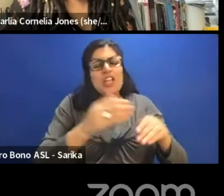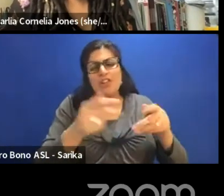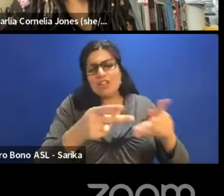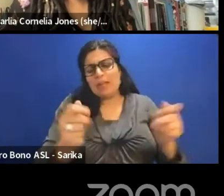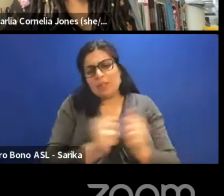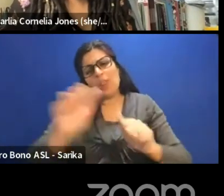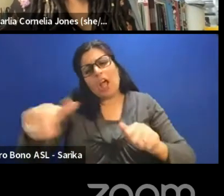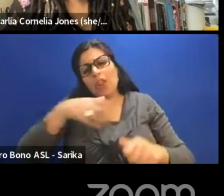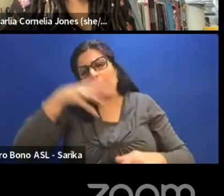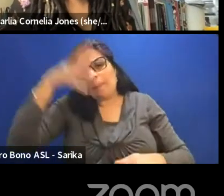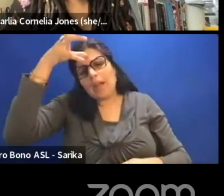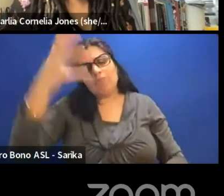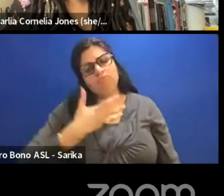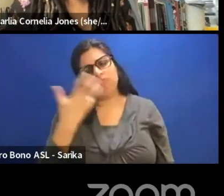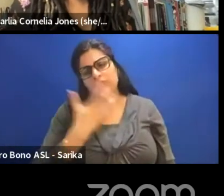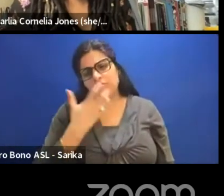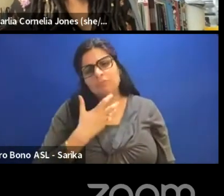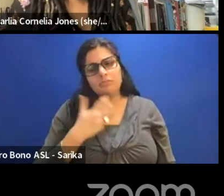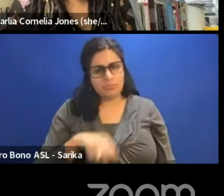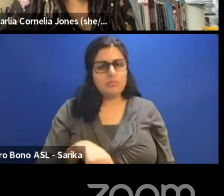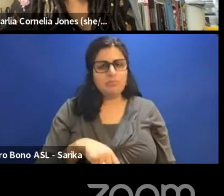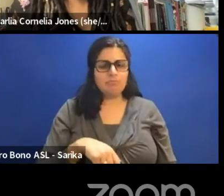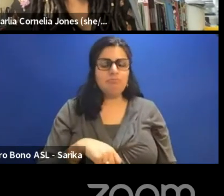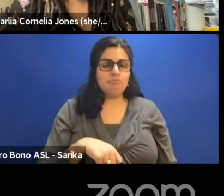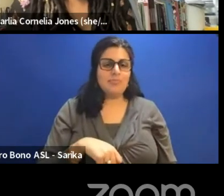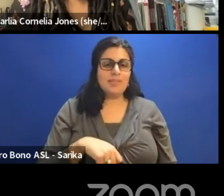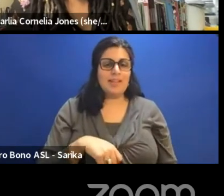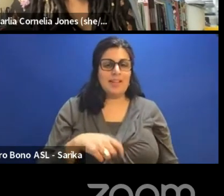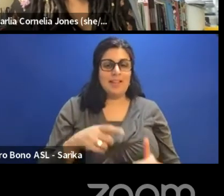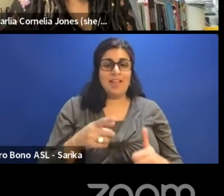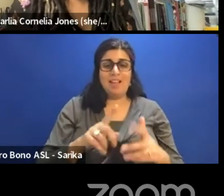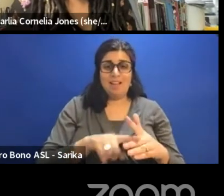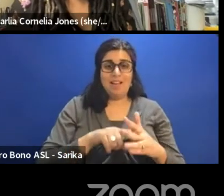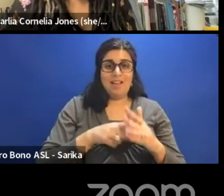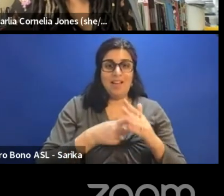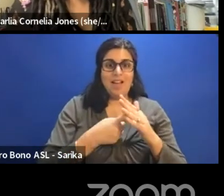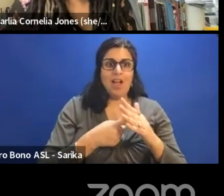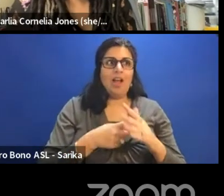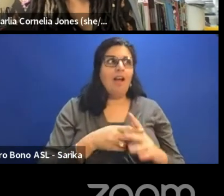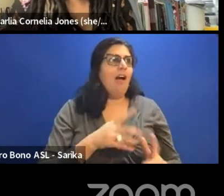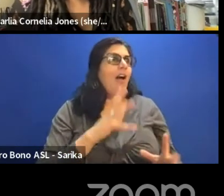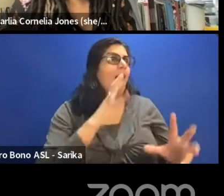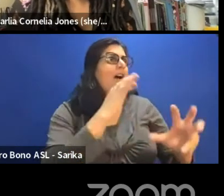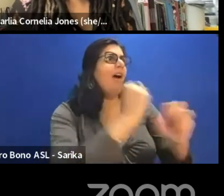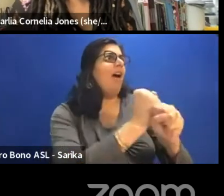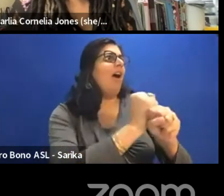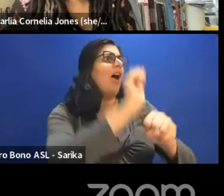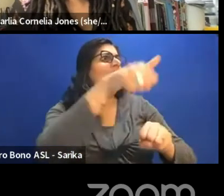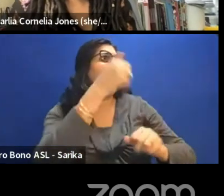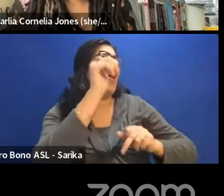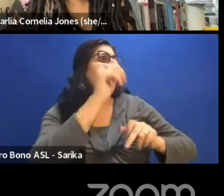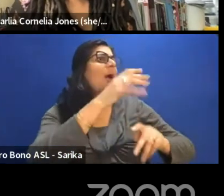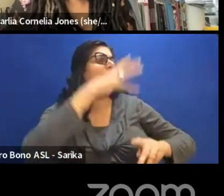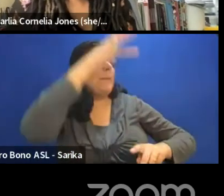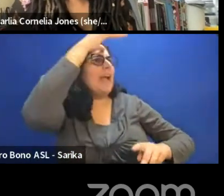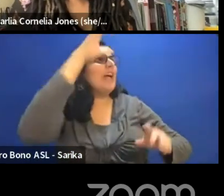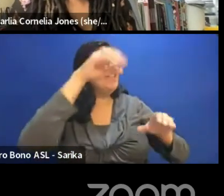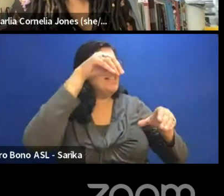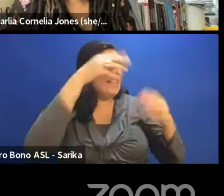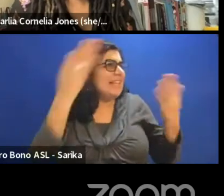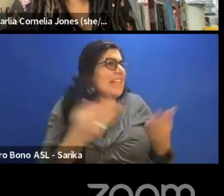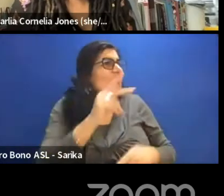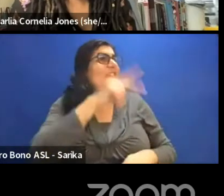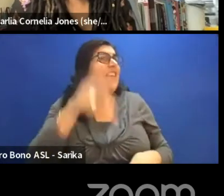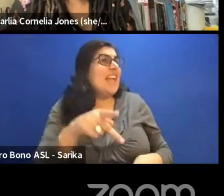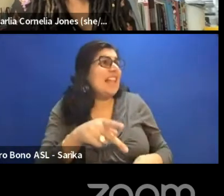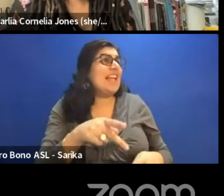that was just exciting to begin with. I think that's why I said yes in the very beginning. I was like, ooh, there are like other parents in Philly that do arts that I'll be able to like meet